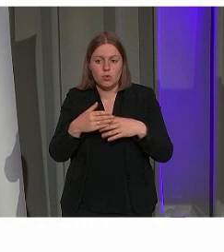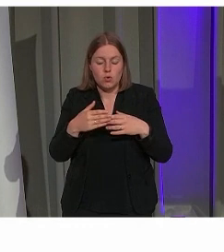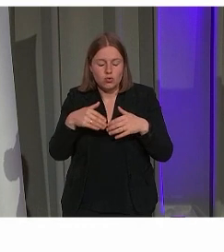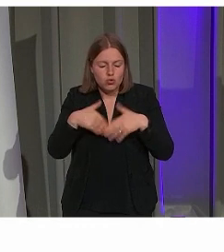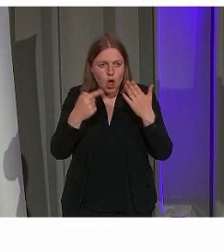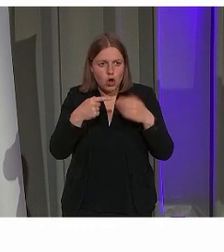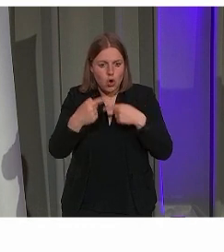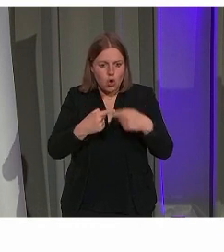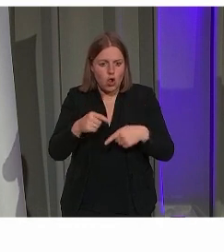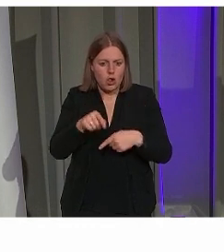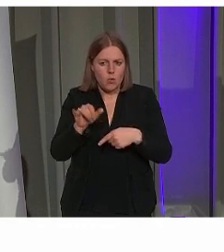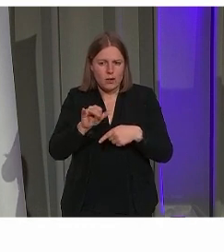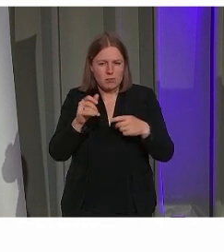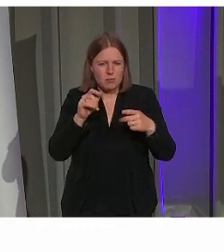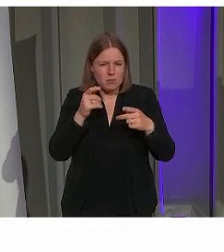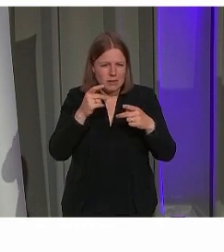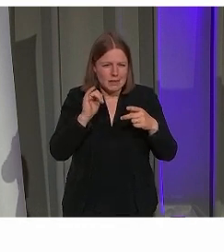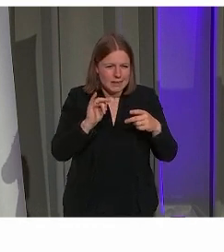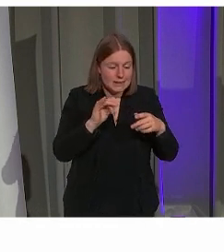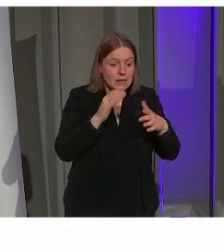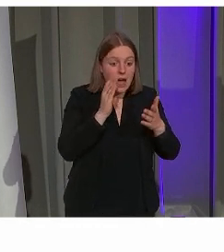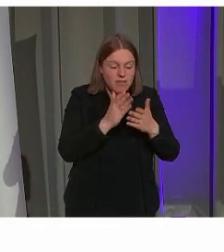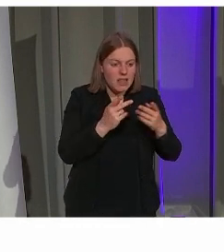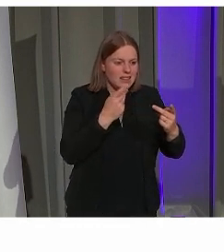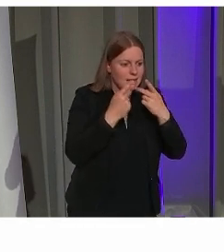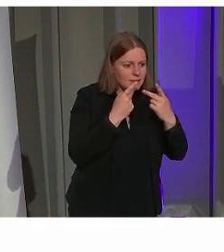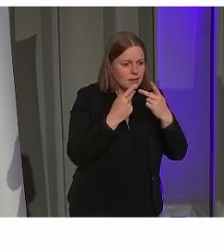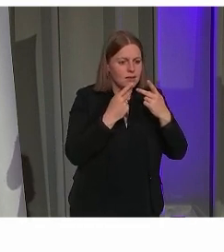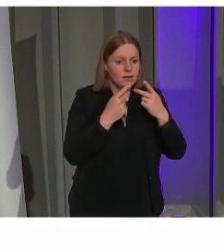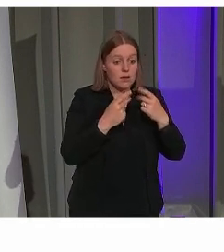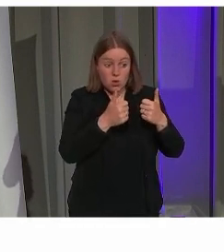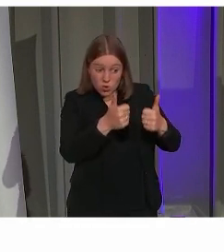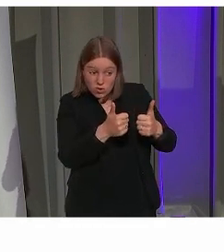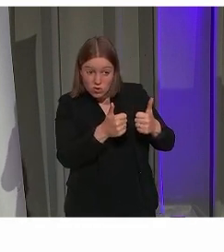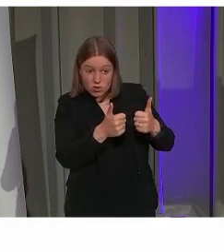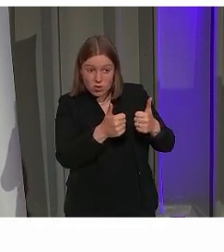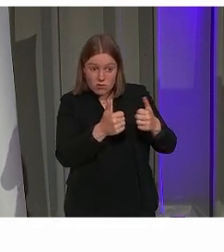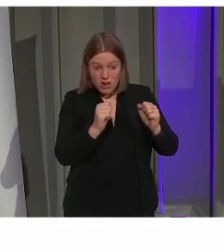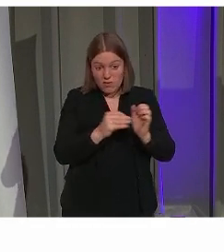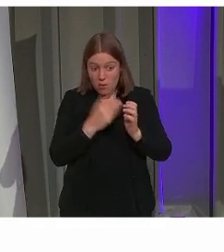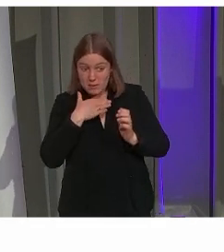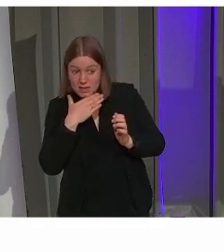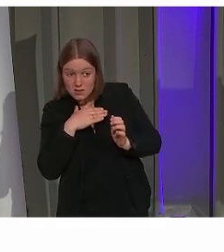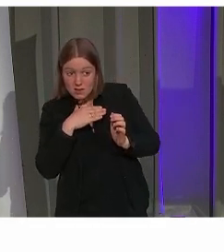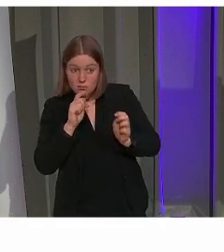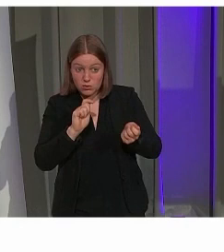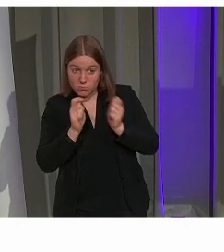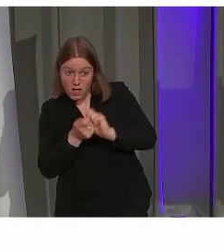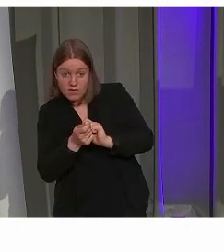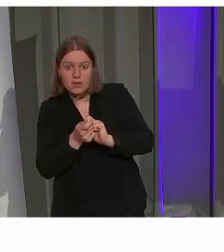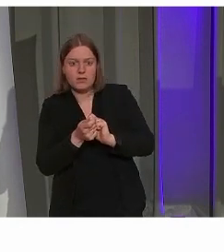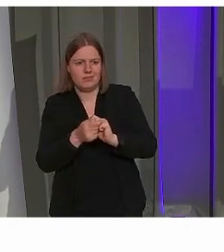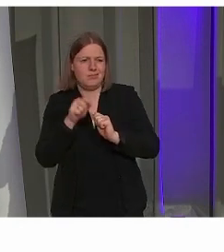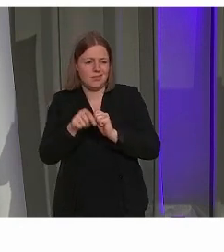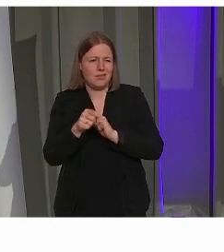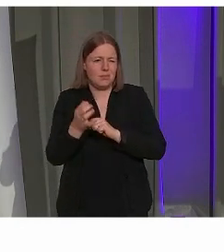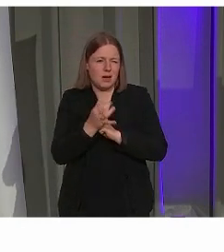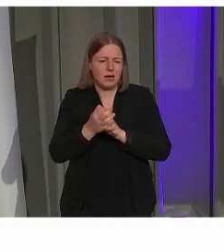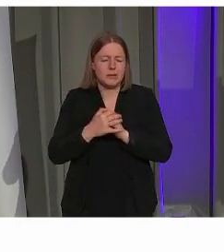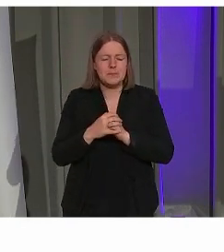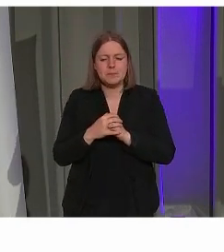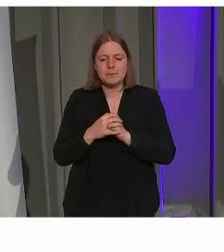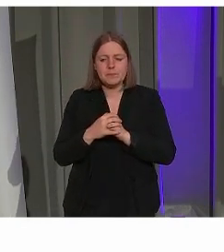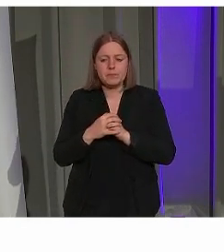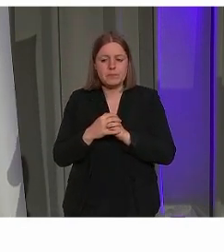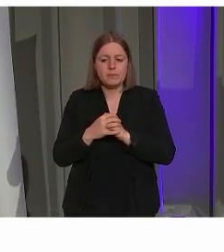soundboard accessibility team, and their role is to test specific things. Are we doing a good job? Are there